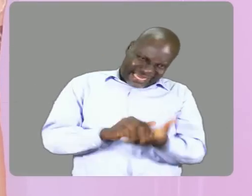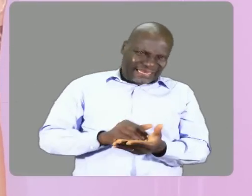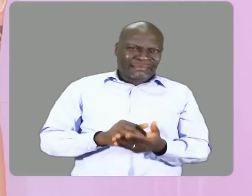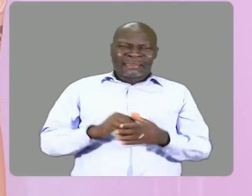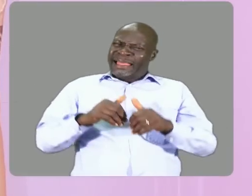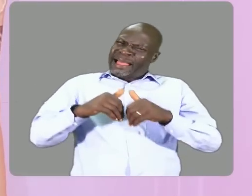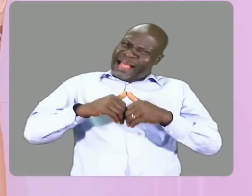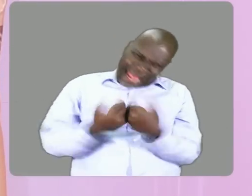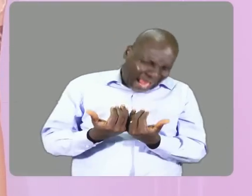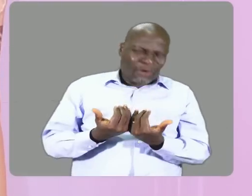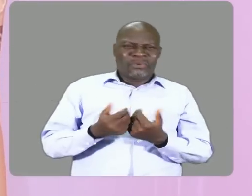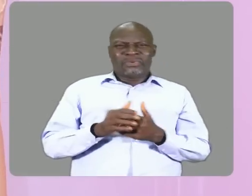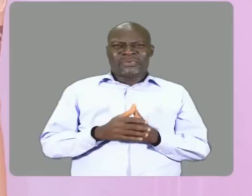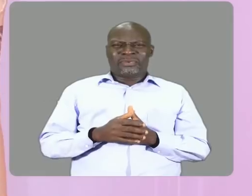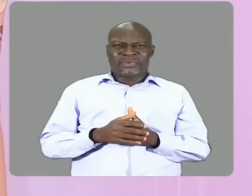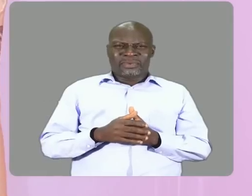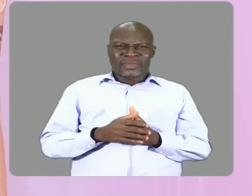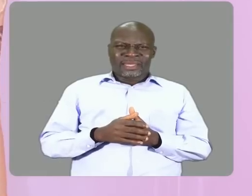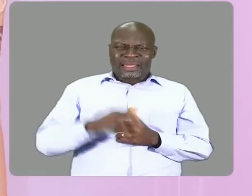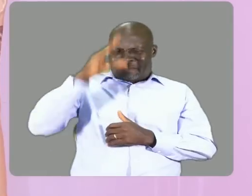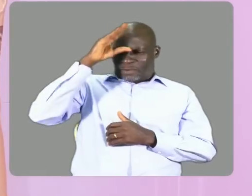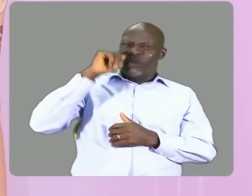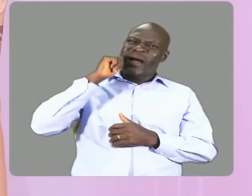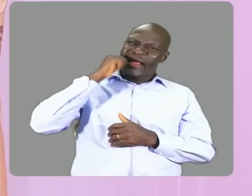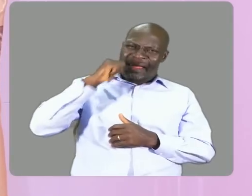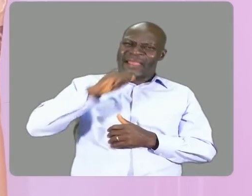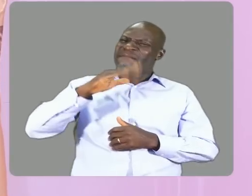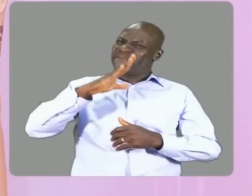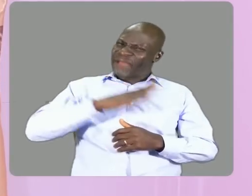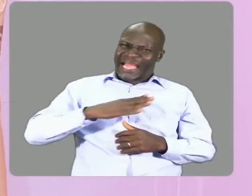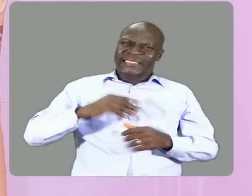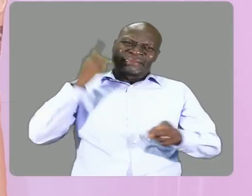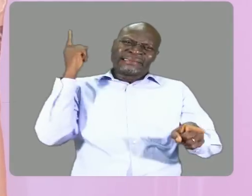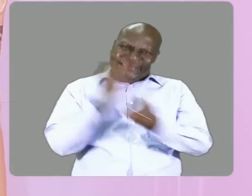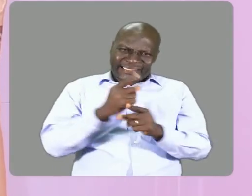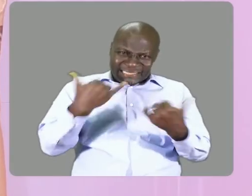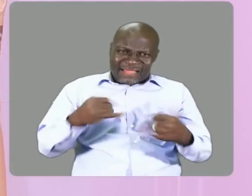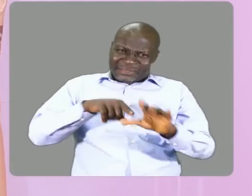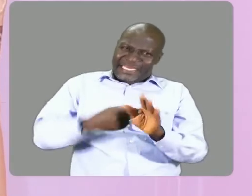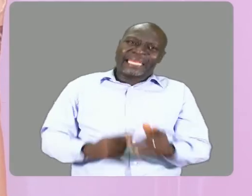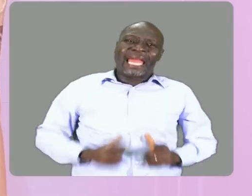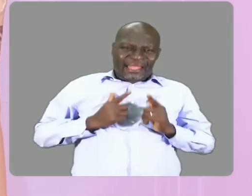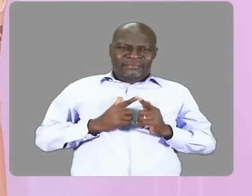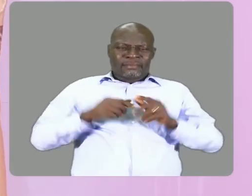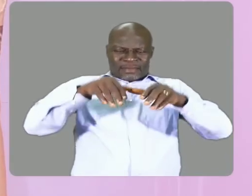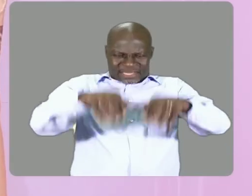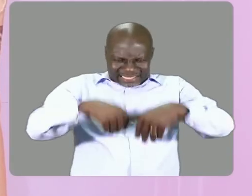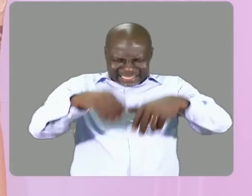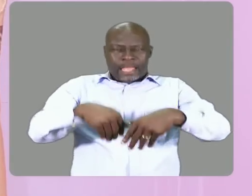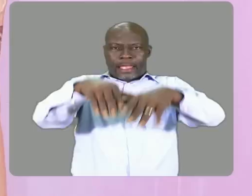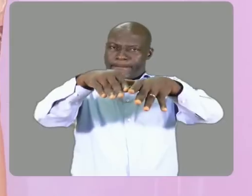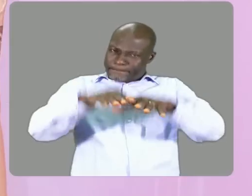atutu edan mu ade onipa ba ababaawa afa na obebbo ne bra no ade no ahye